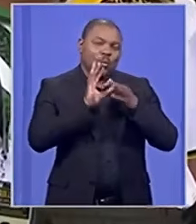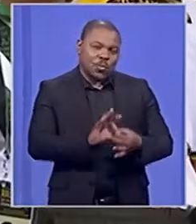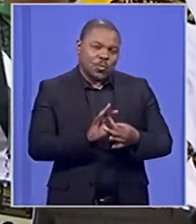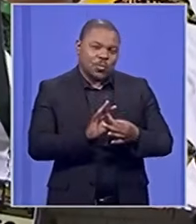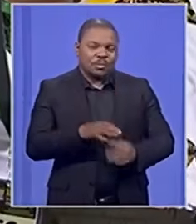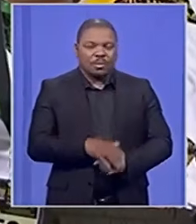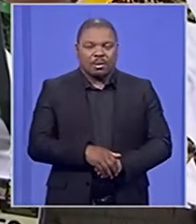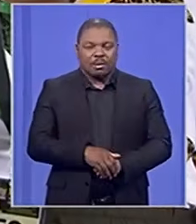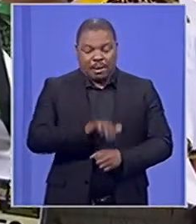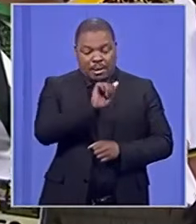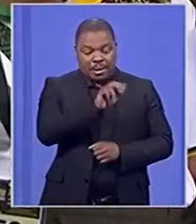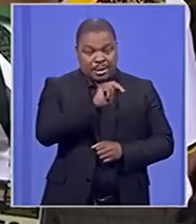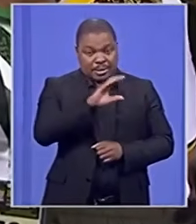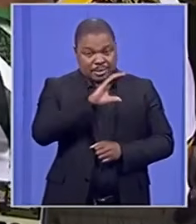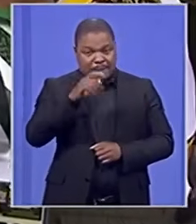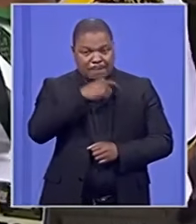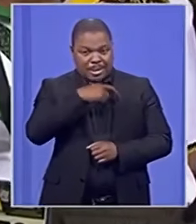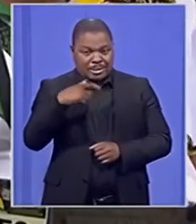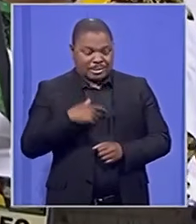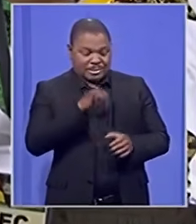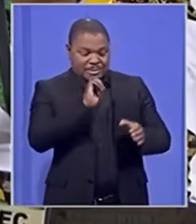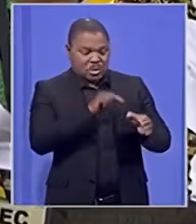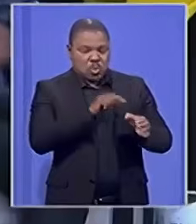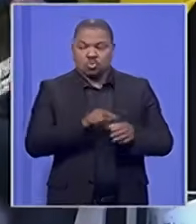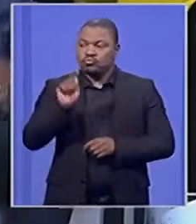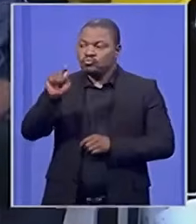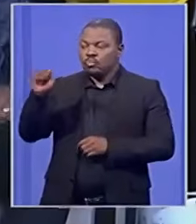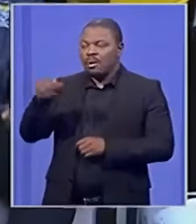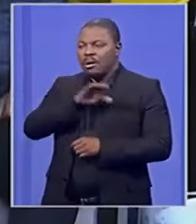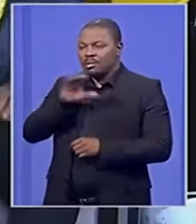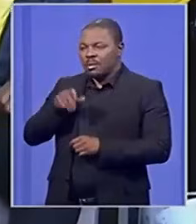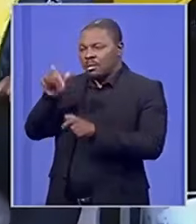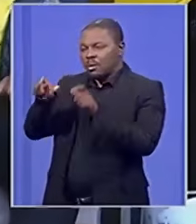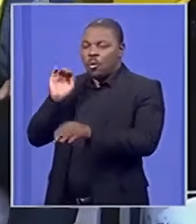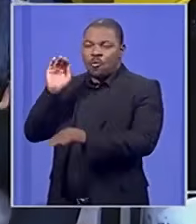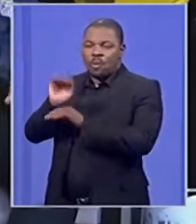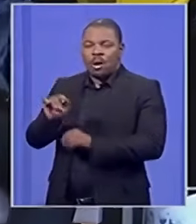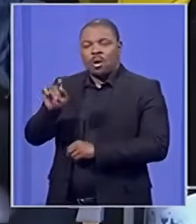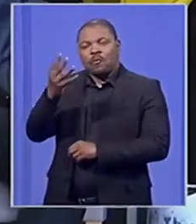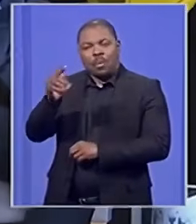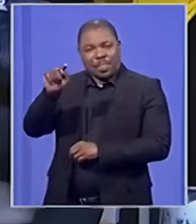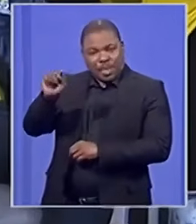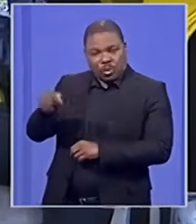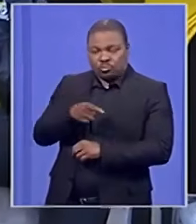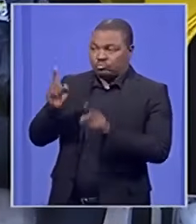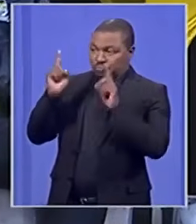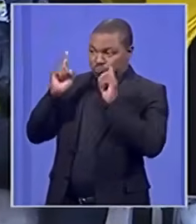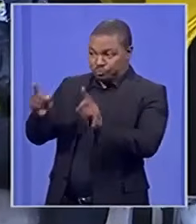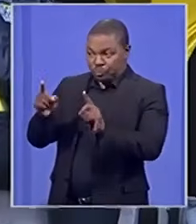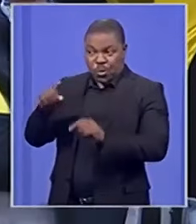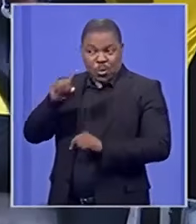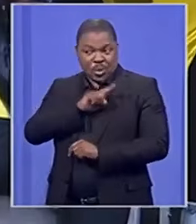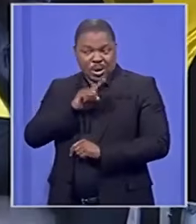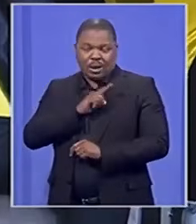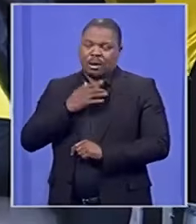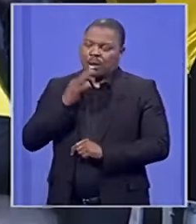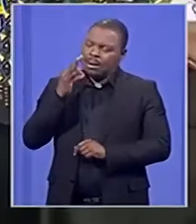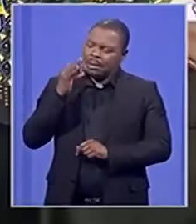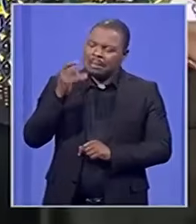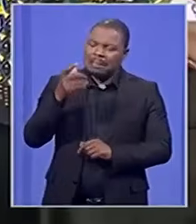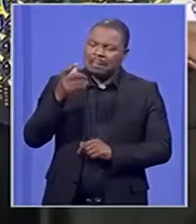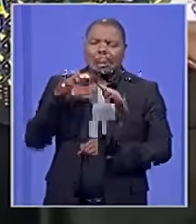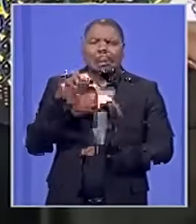Cyril Ramaphosa o fane ka ditaelo ho ba lekgotla ba moga ba fetang dikete tse 4 thapameng ena kgahlano le mathata a letsatsi le letsatsi ao